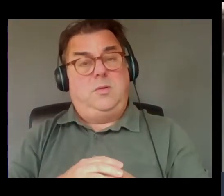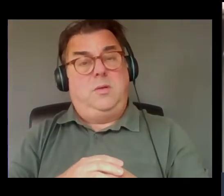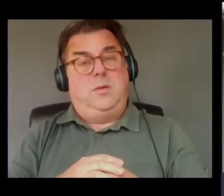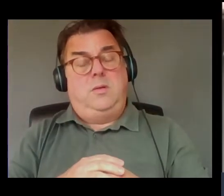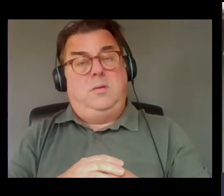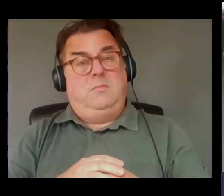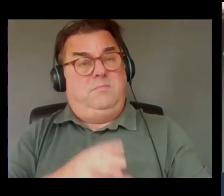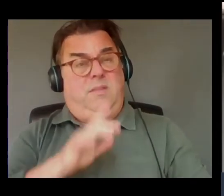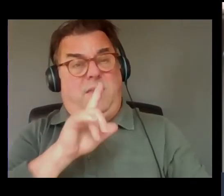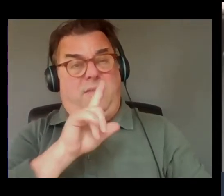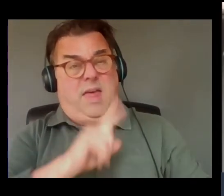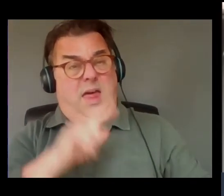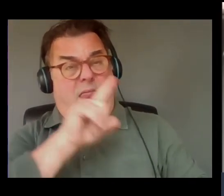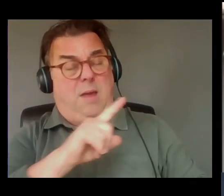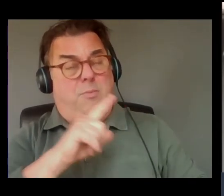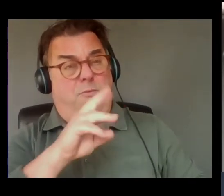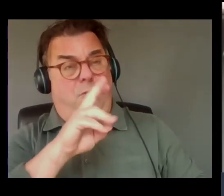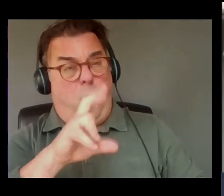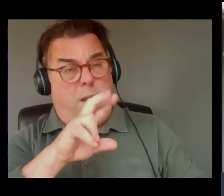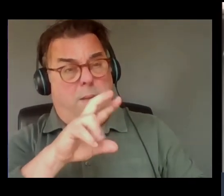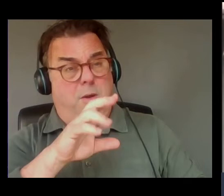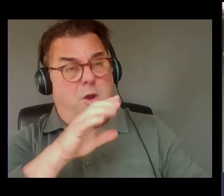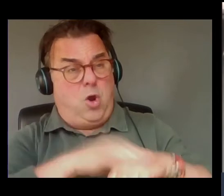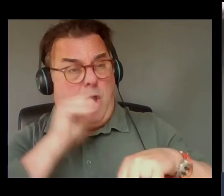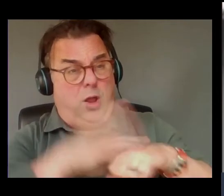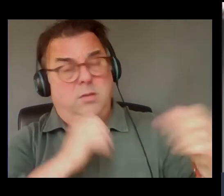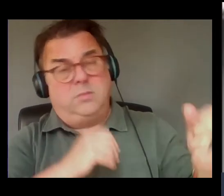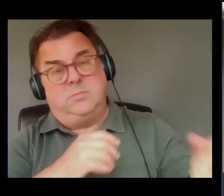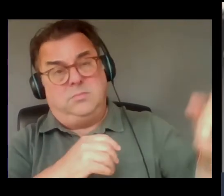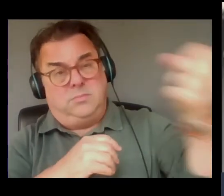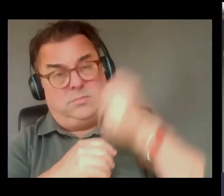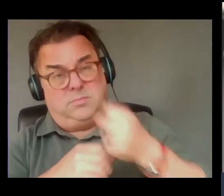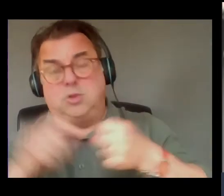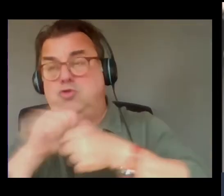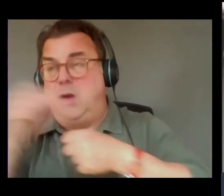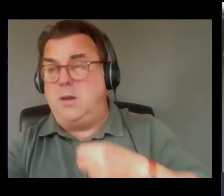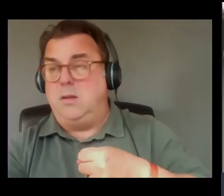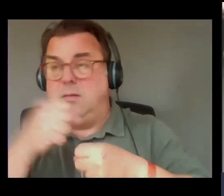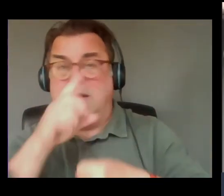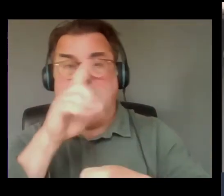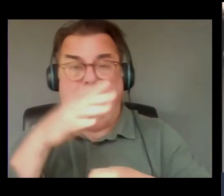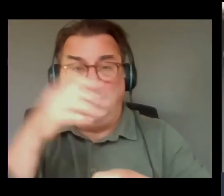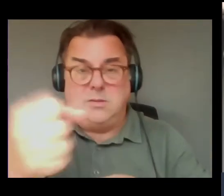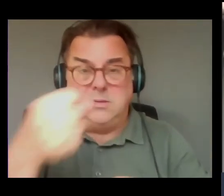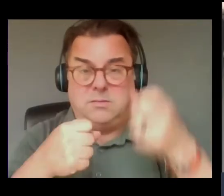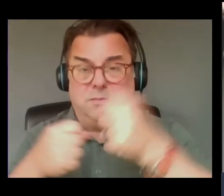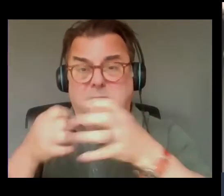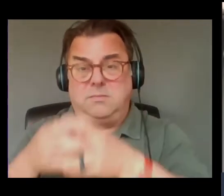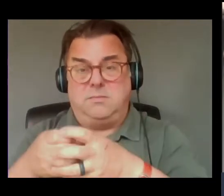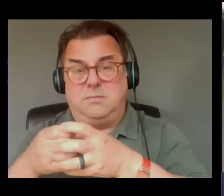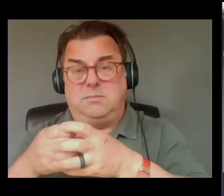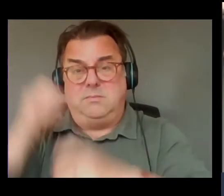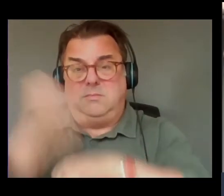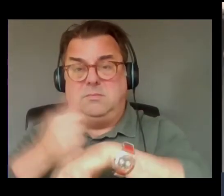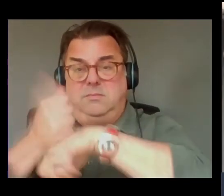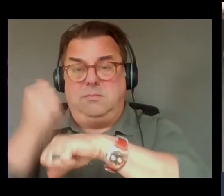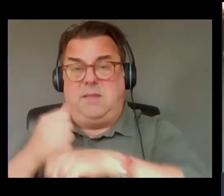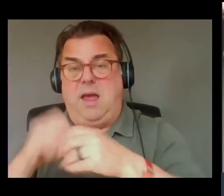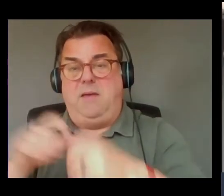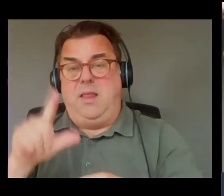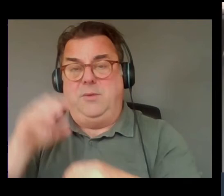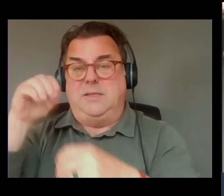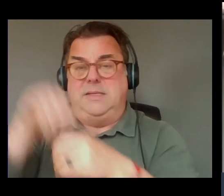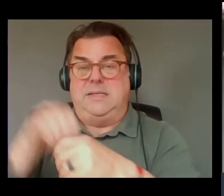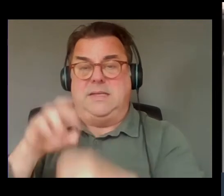library for web crawling, a library for training and the data processing and serving, and these all scalable libraries on top of